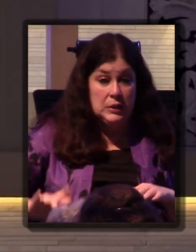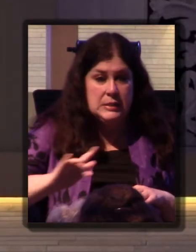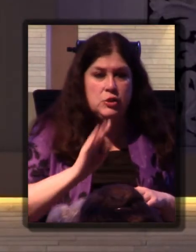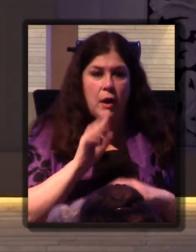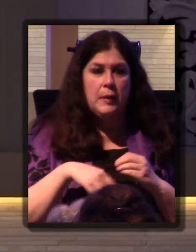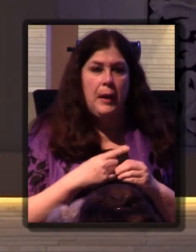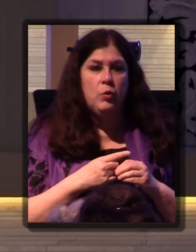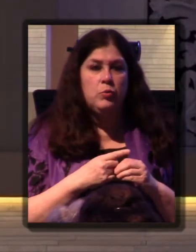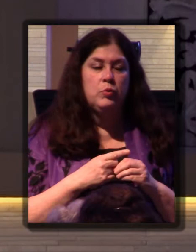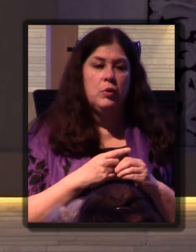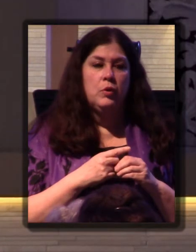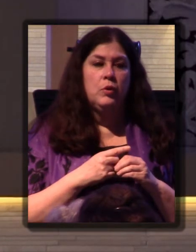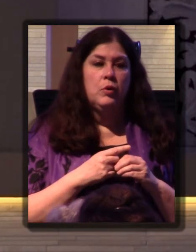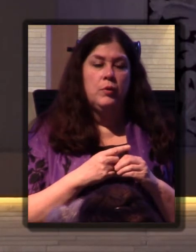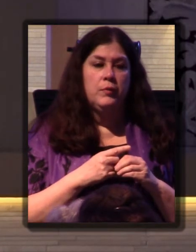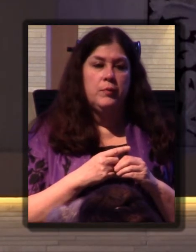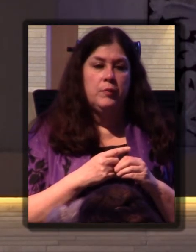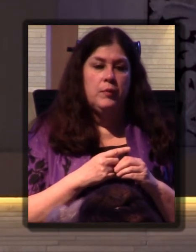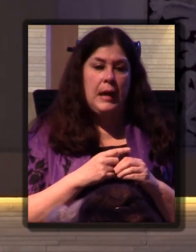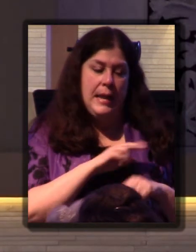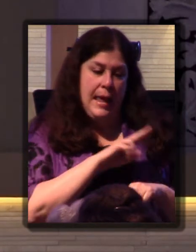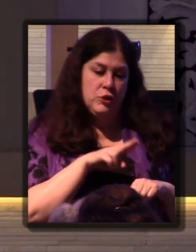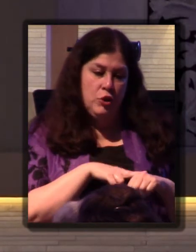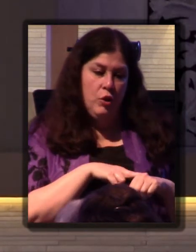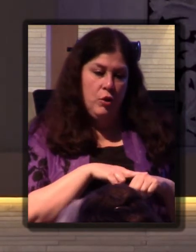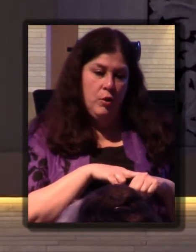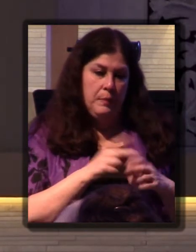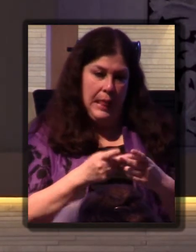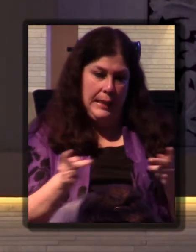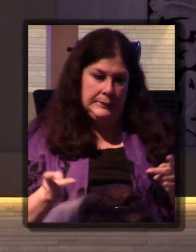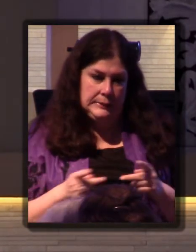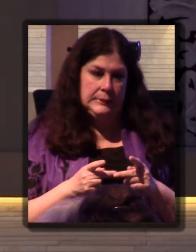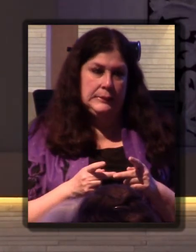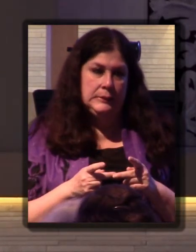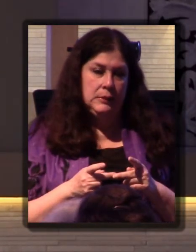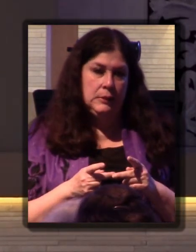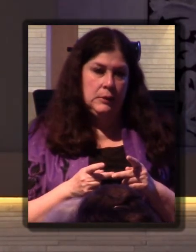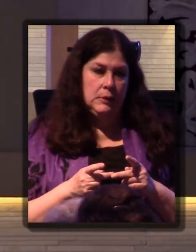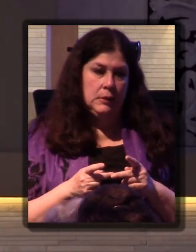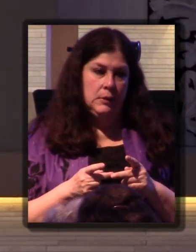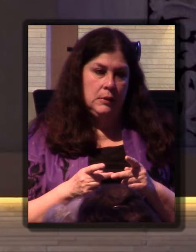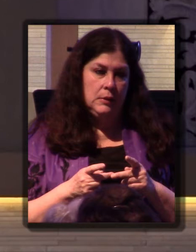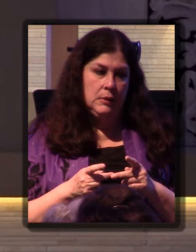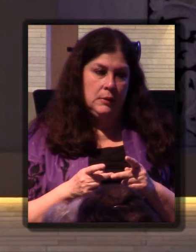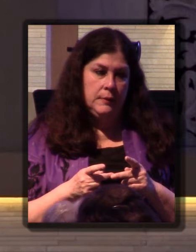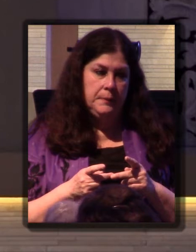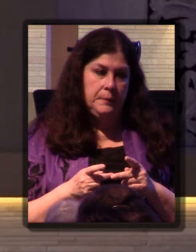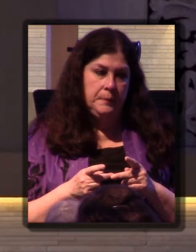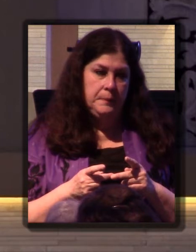the wilderness, it is talking about a national place of